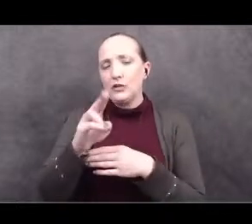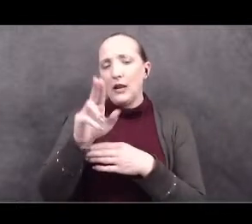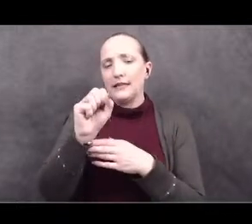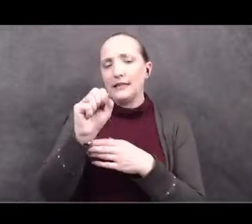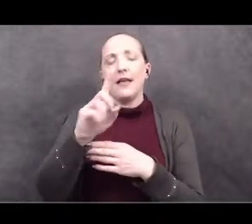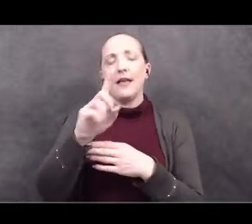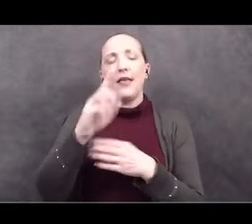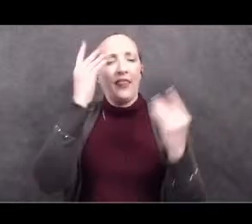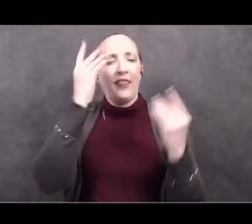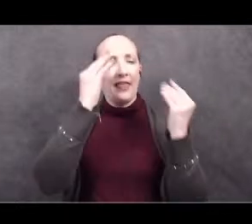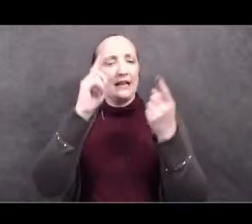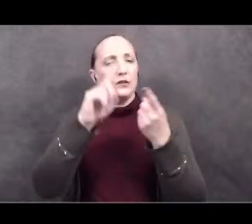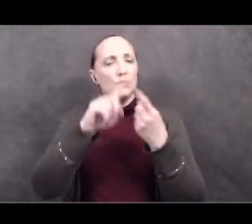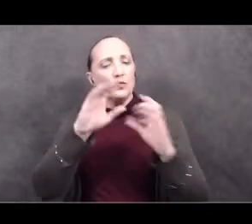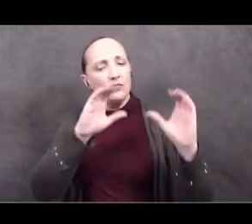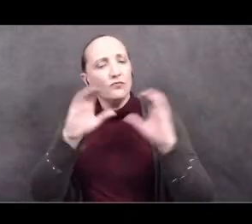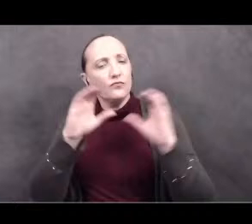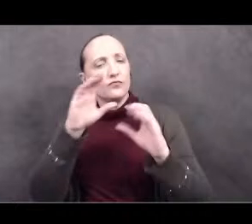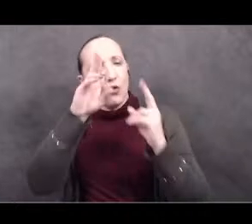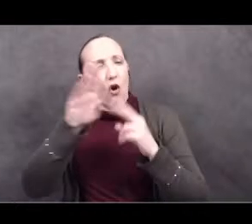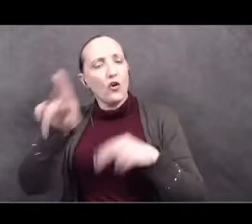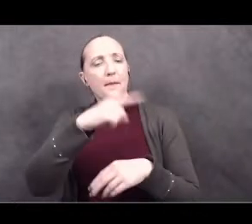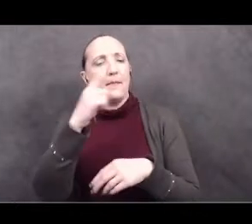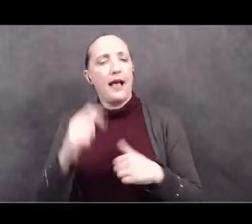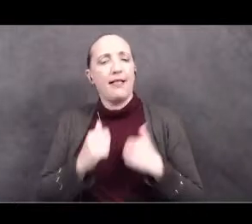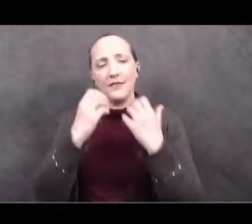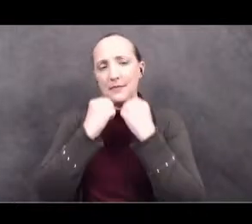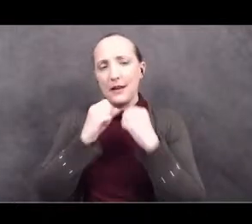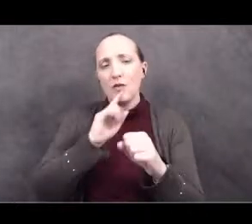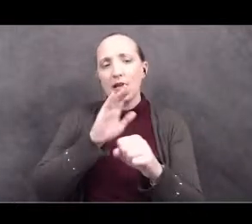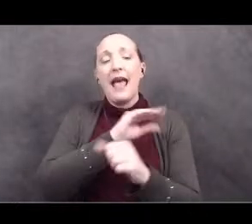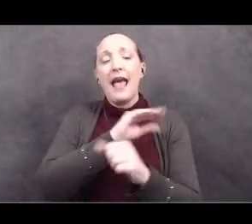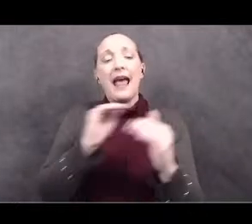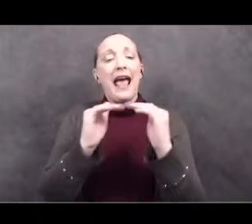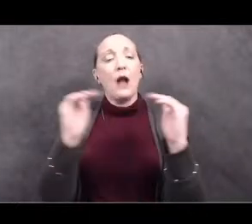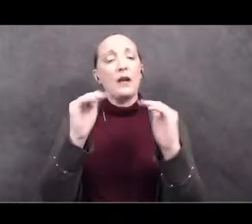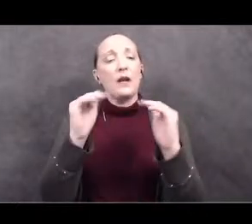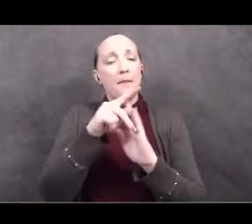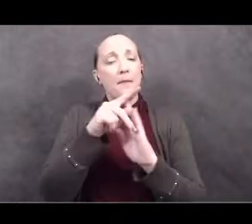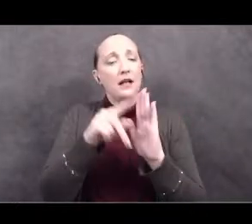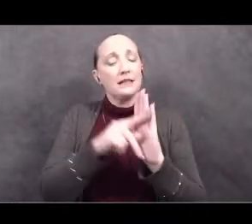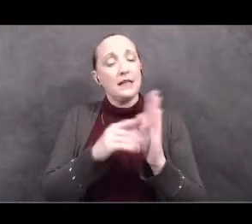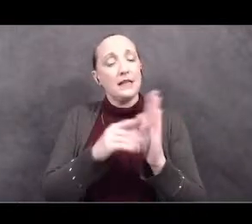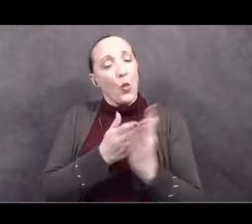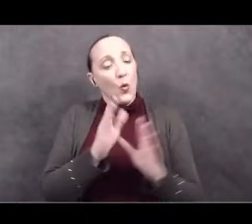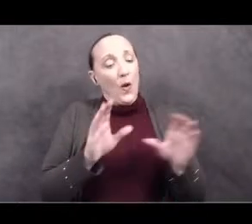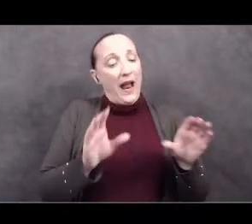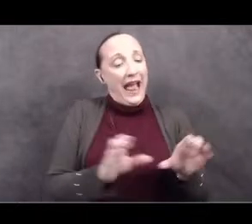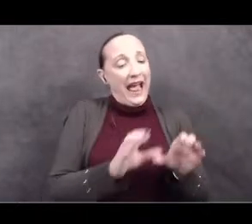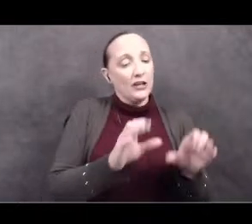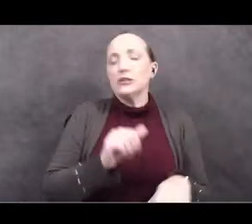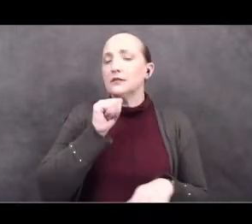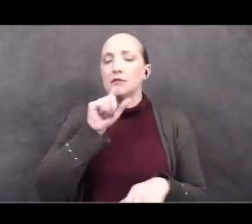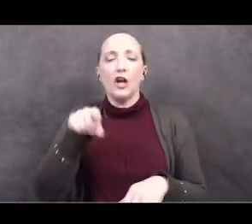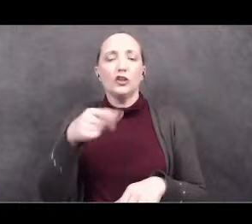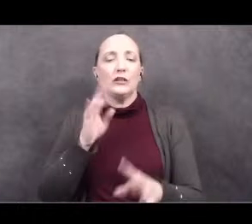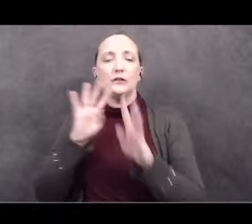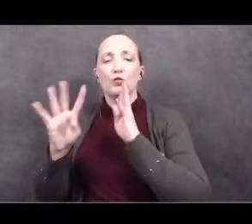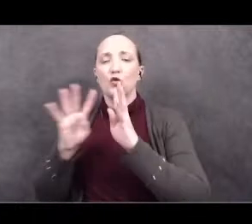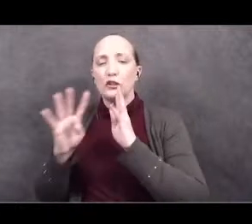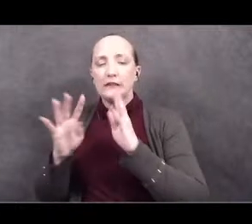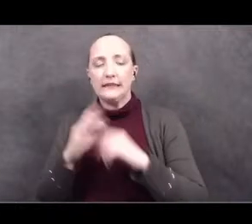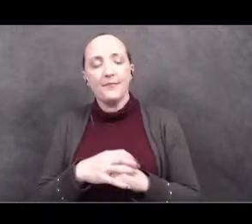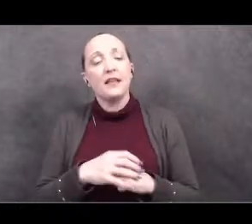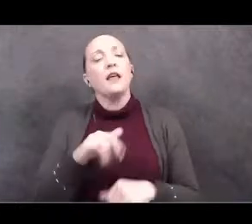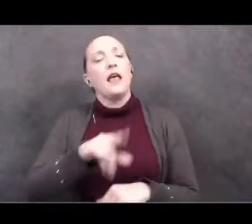honor its black lives matter resolution and Equity policy through actions and not just words this is the true test of the